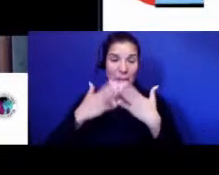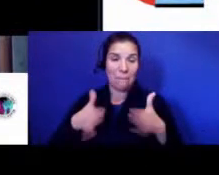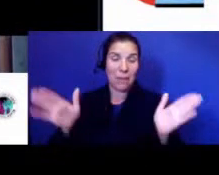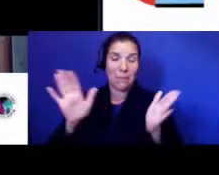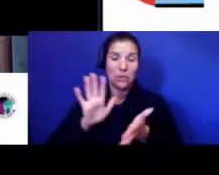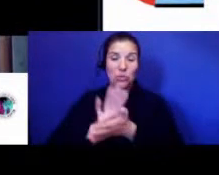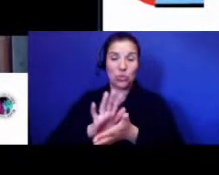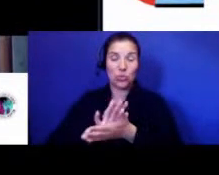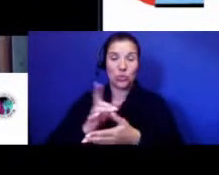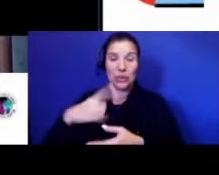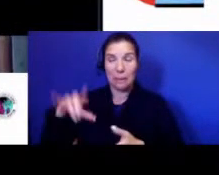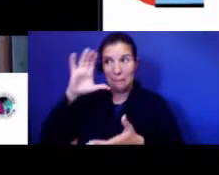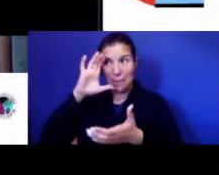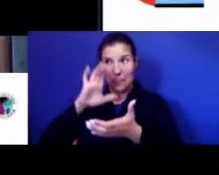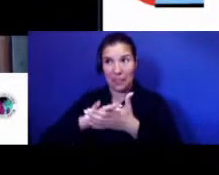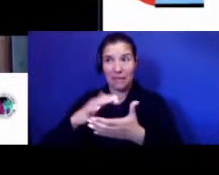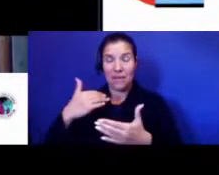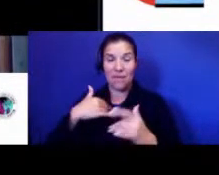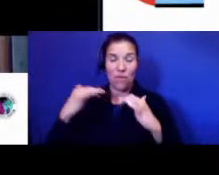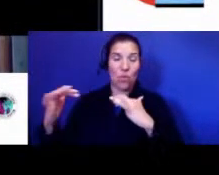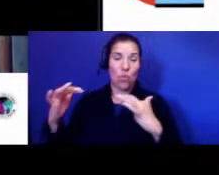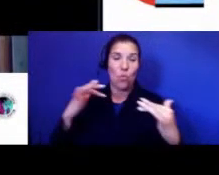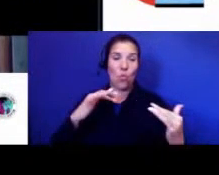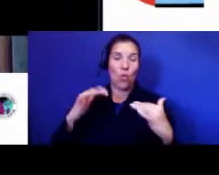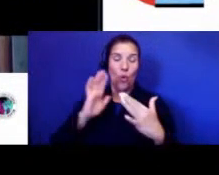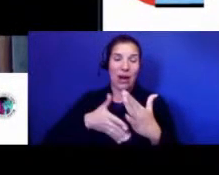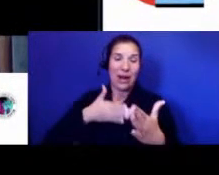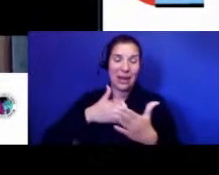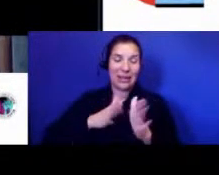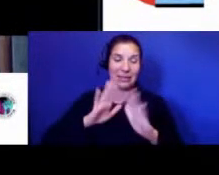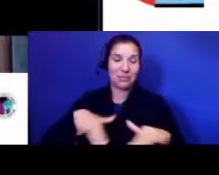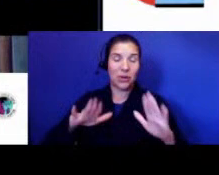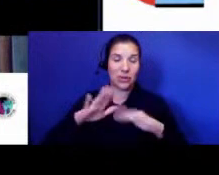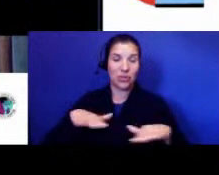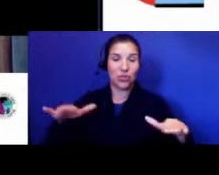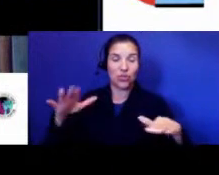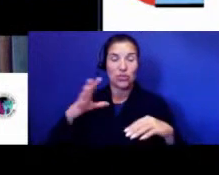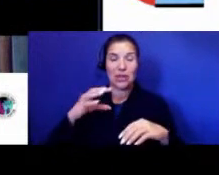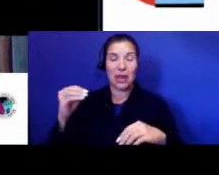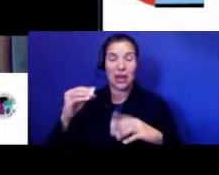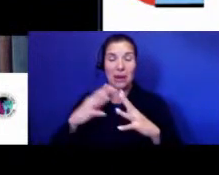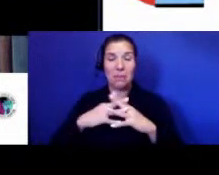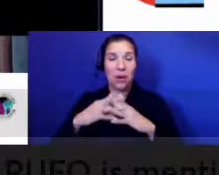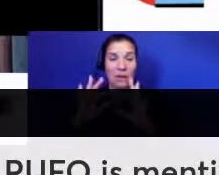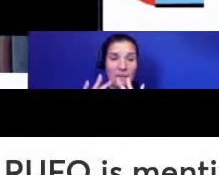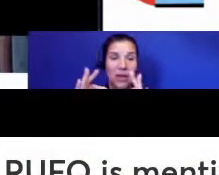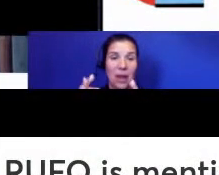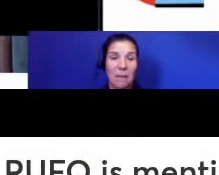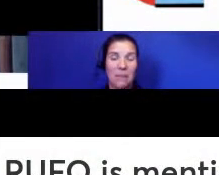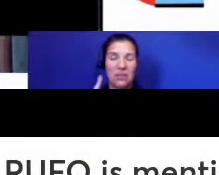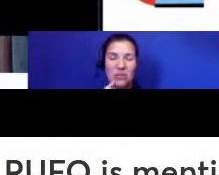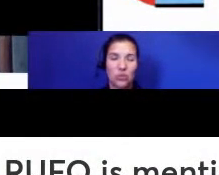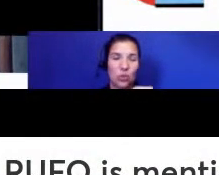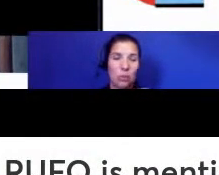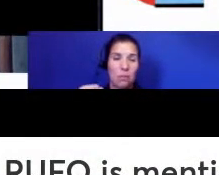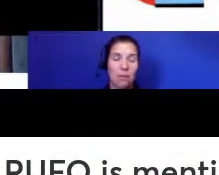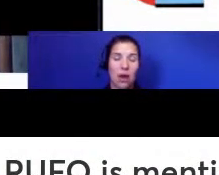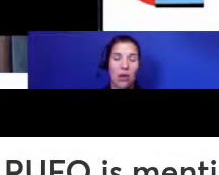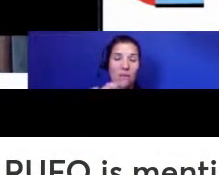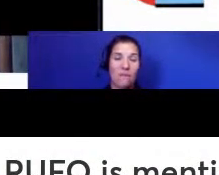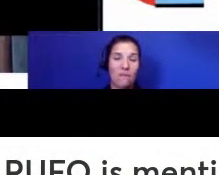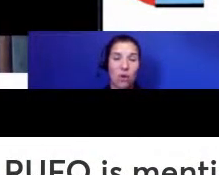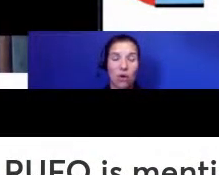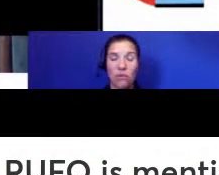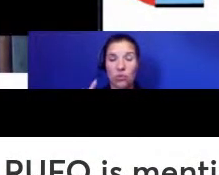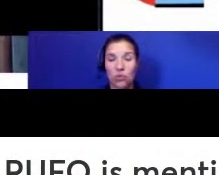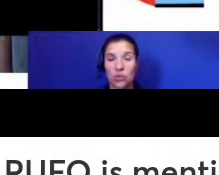believes are waging war against American children and American families. Let's go back to fall of 2020 to